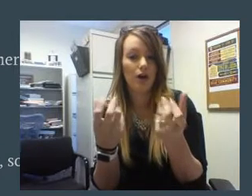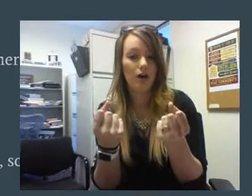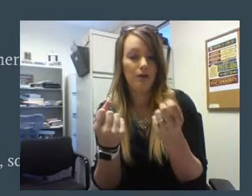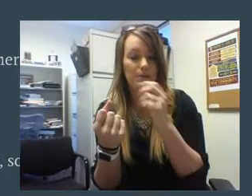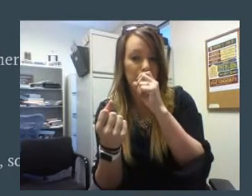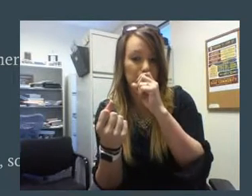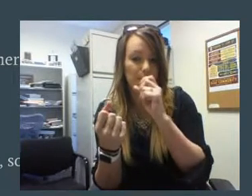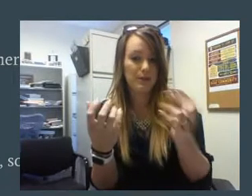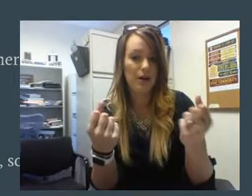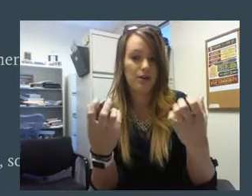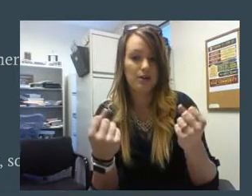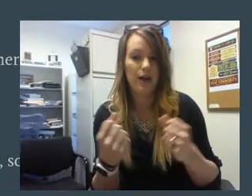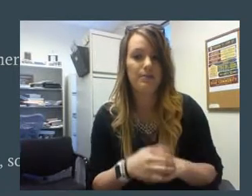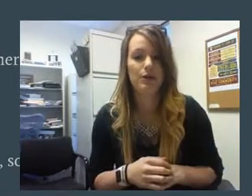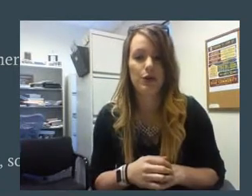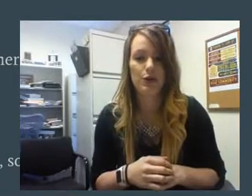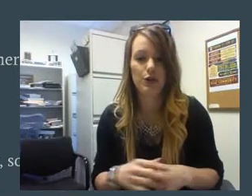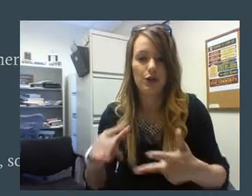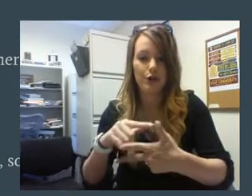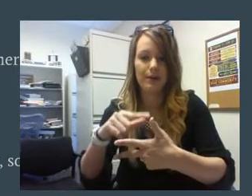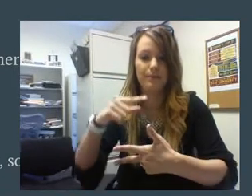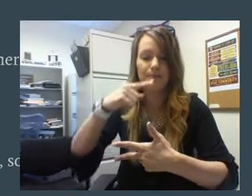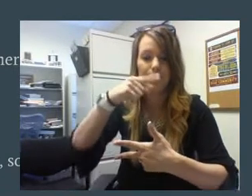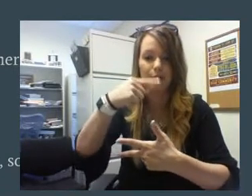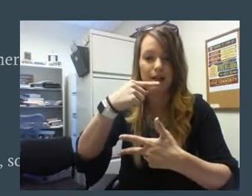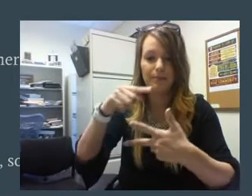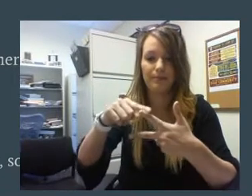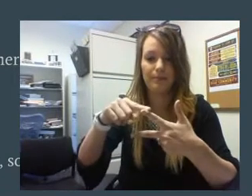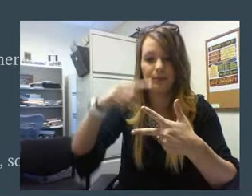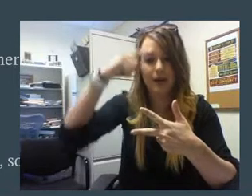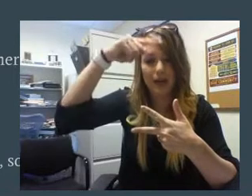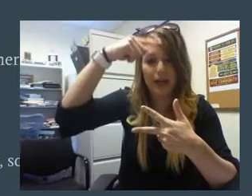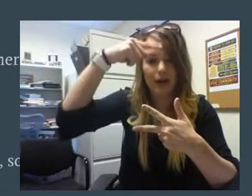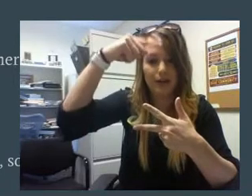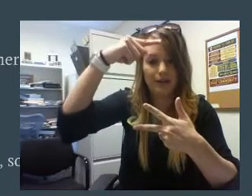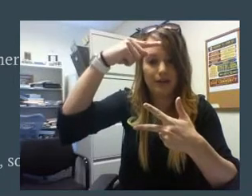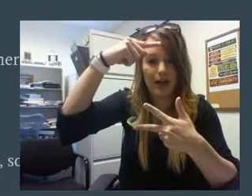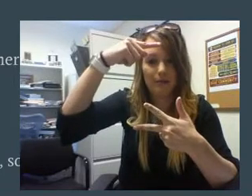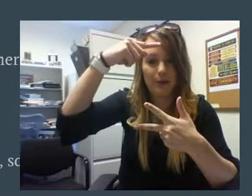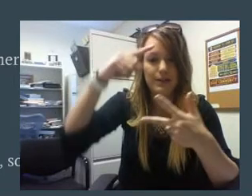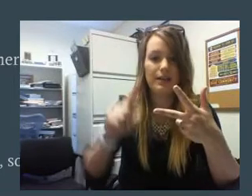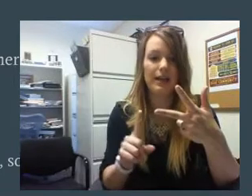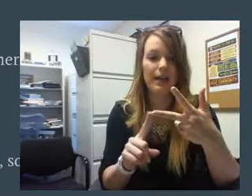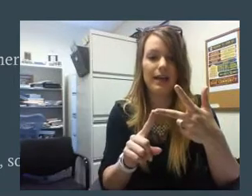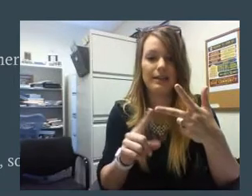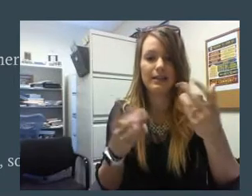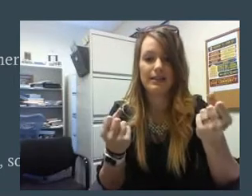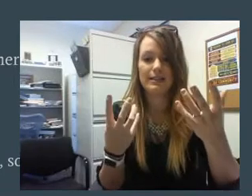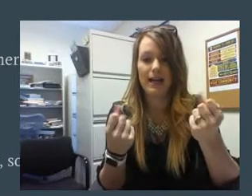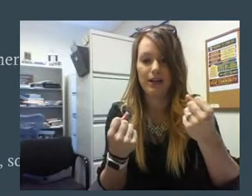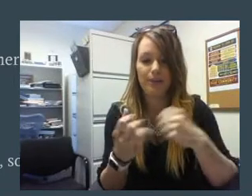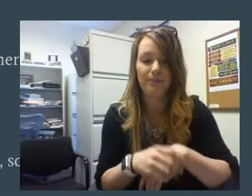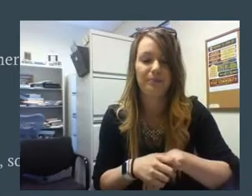also developed. So, those are the three. Hearing, hearing, deaf person, and